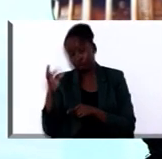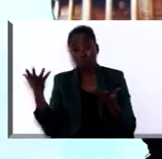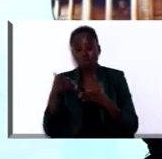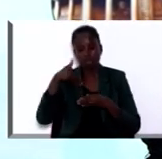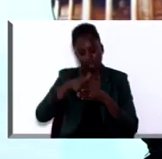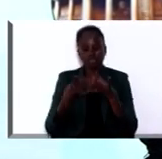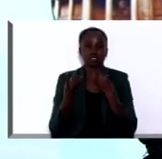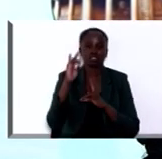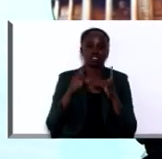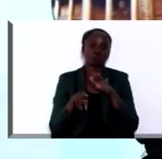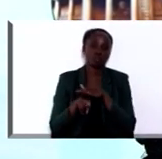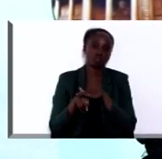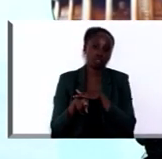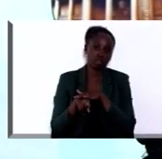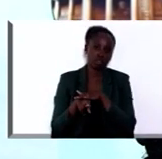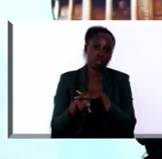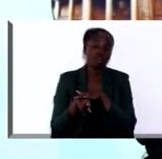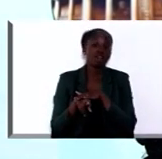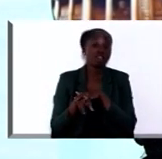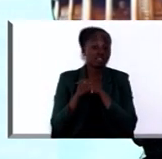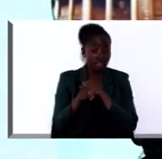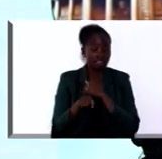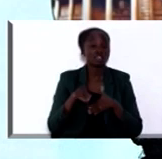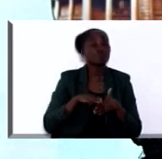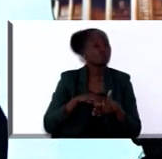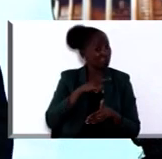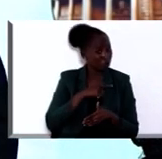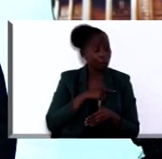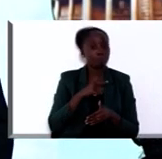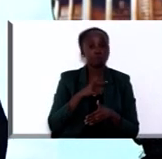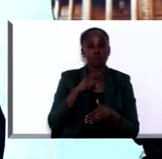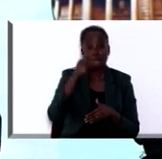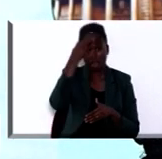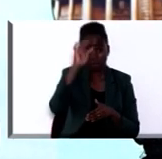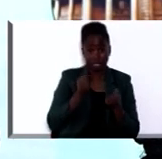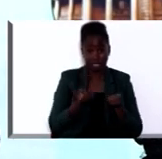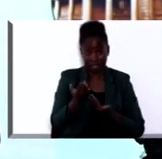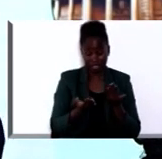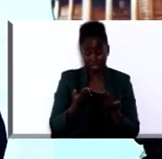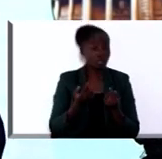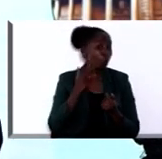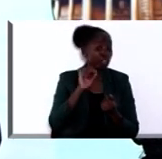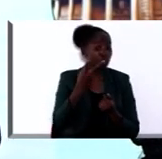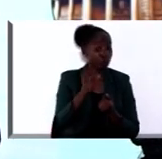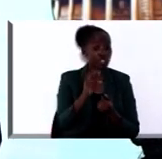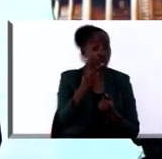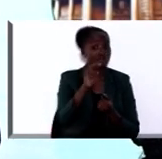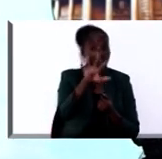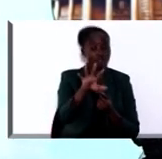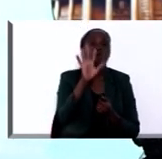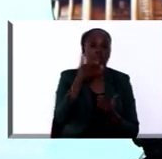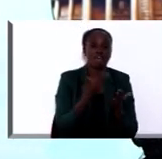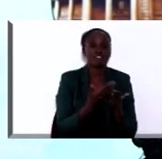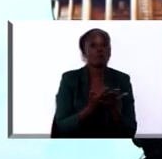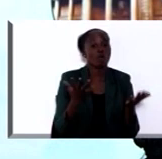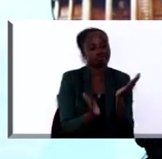region. It is for this reason that all government services will by 2025 be available on